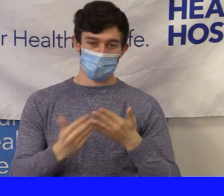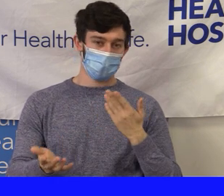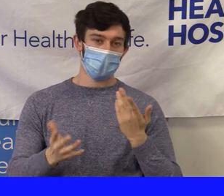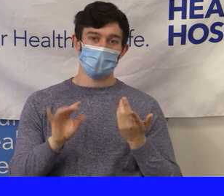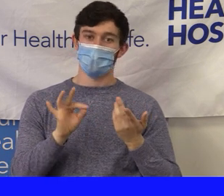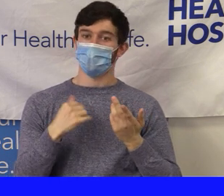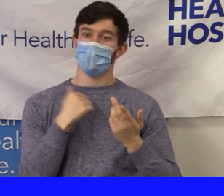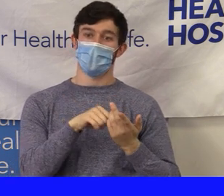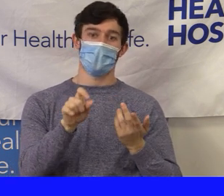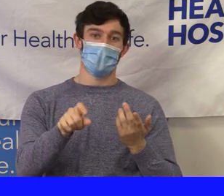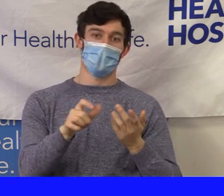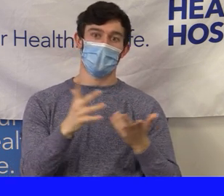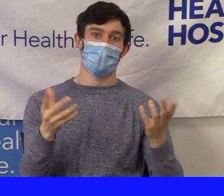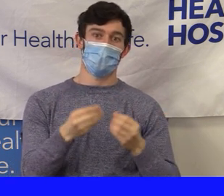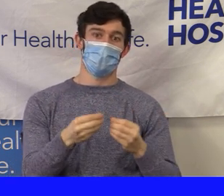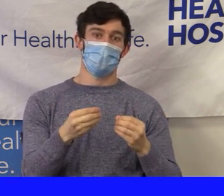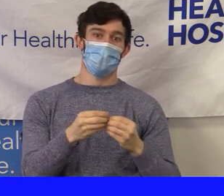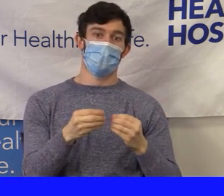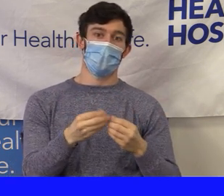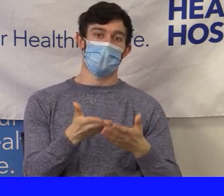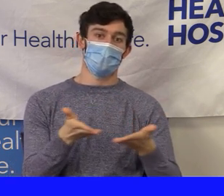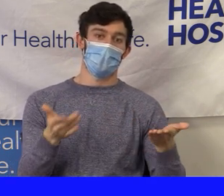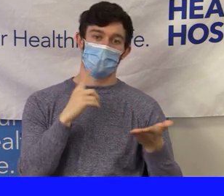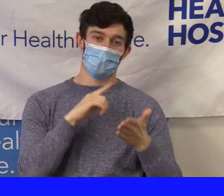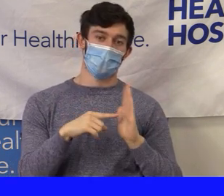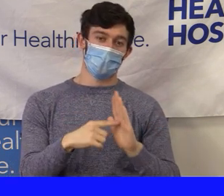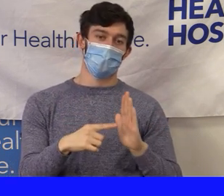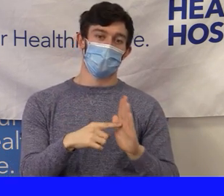ended up needing a lot more supplies, for example, and